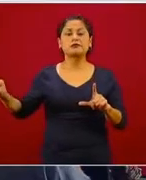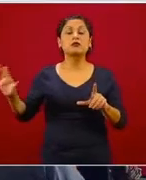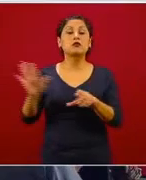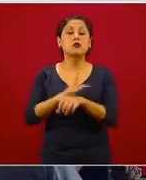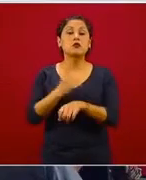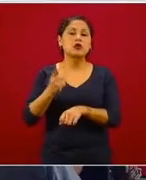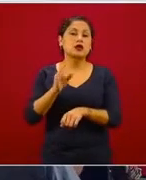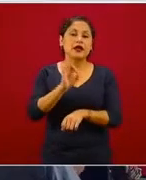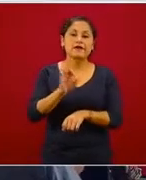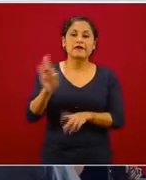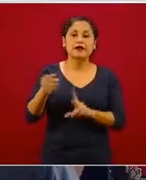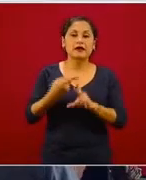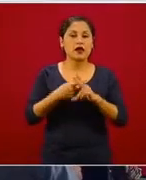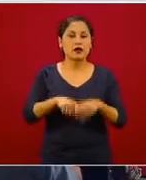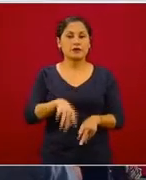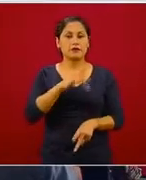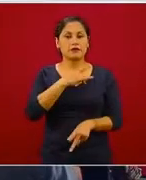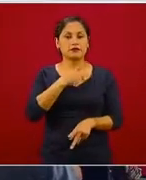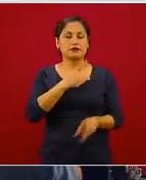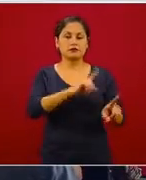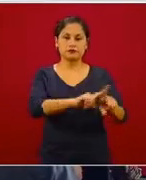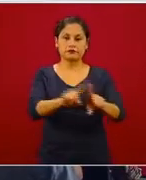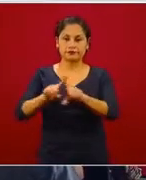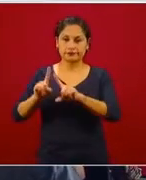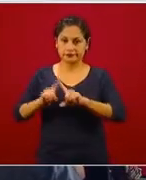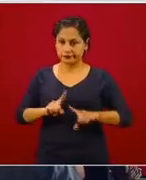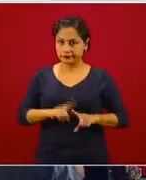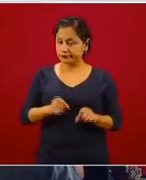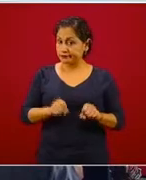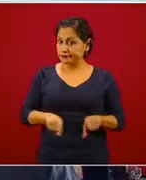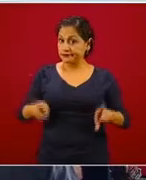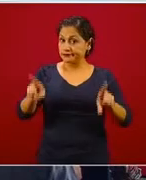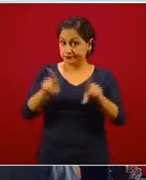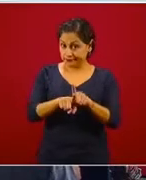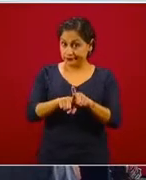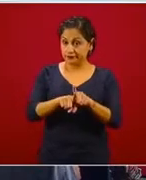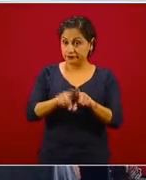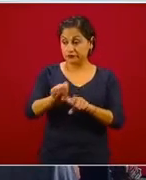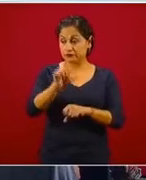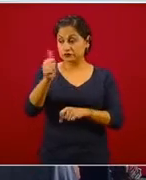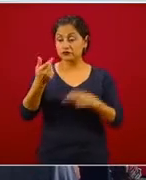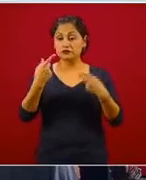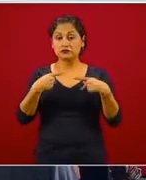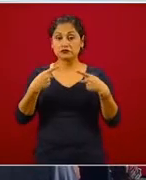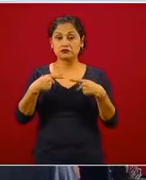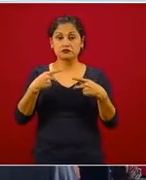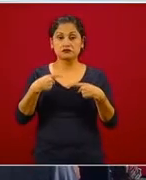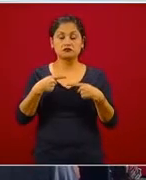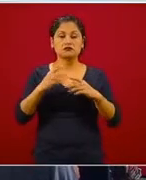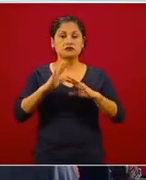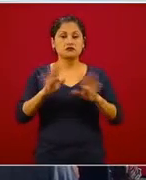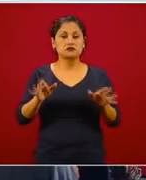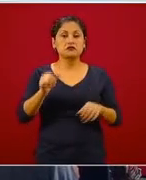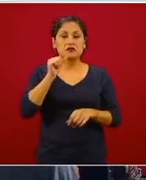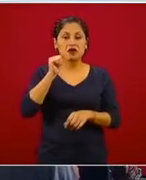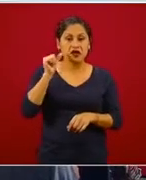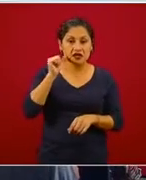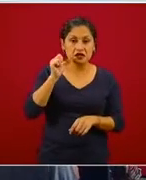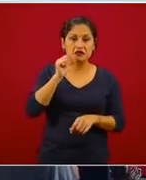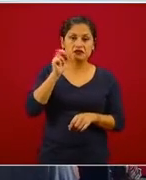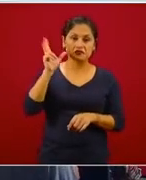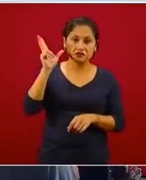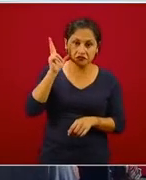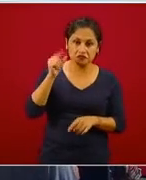see how long they were exhibiting symptoms for, so that we can see that at that same point that